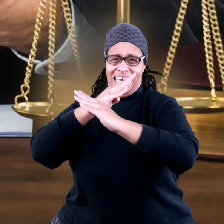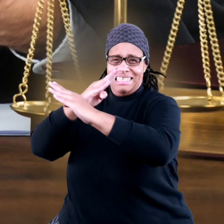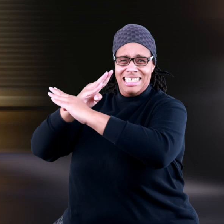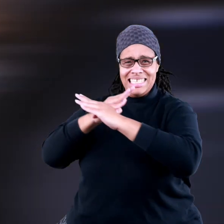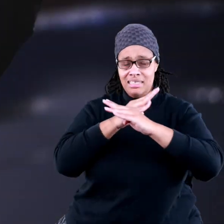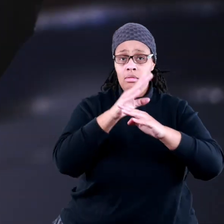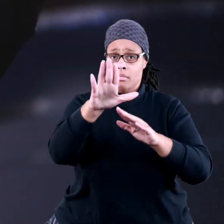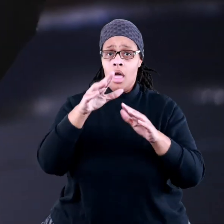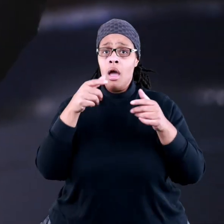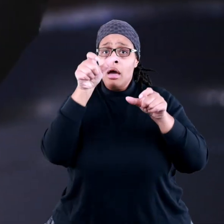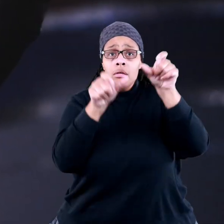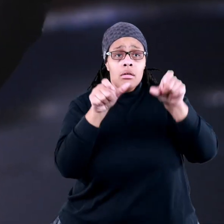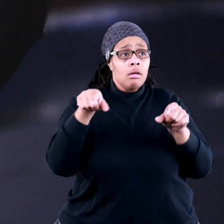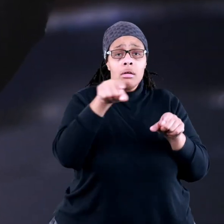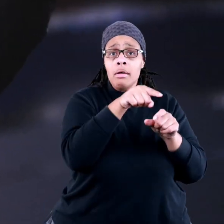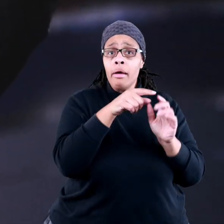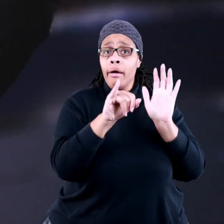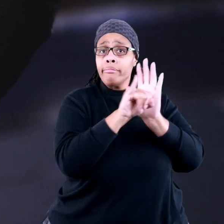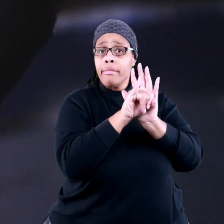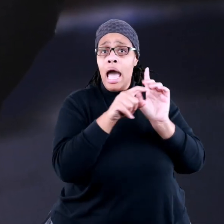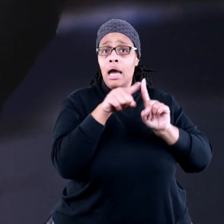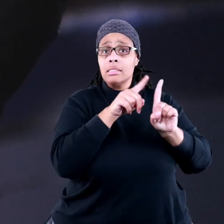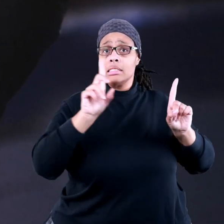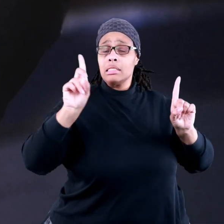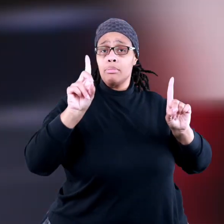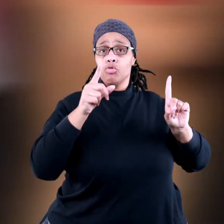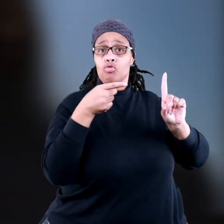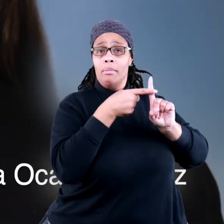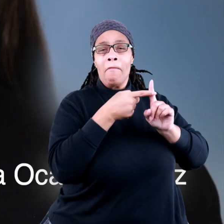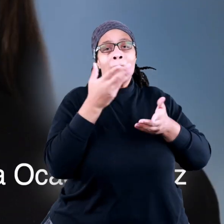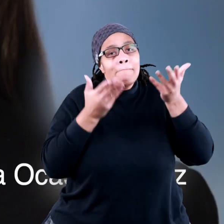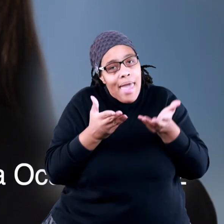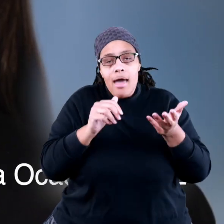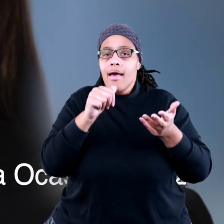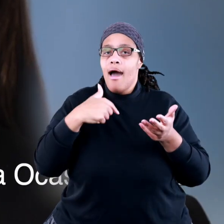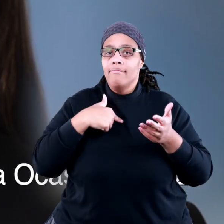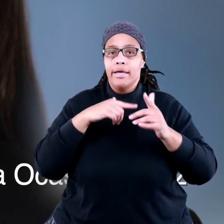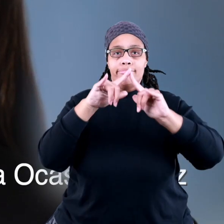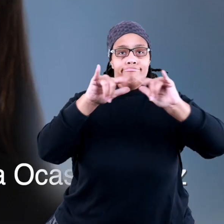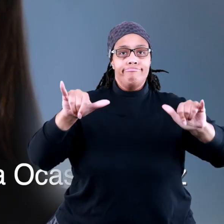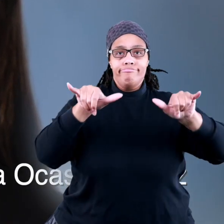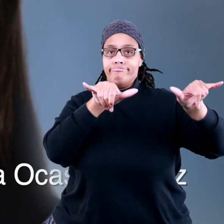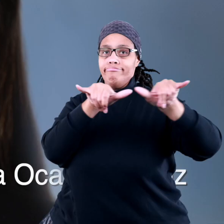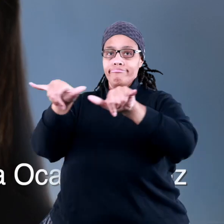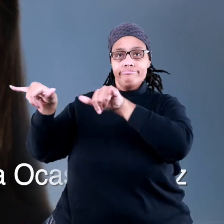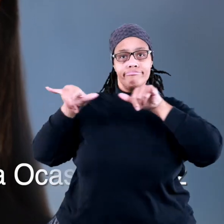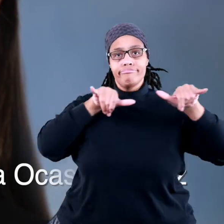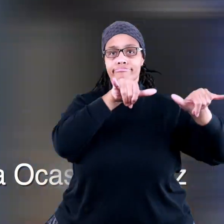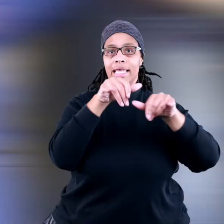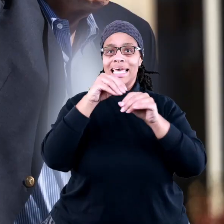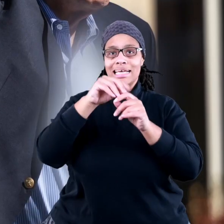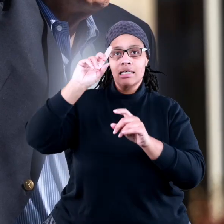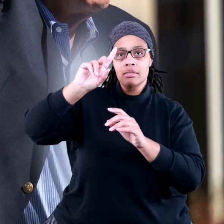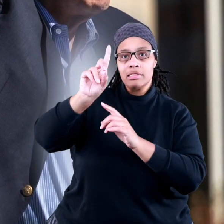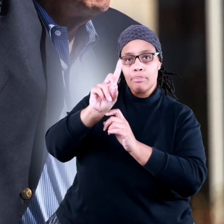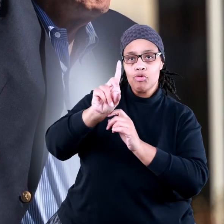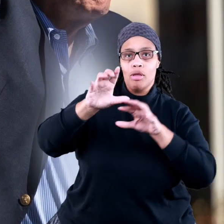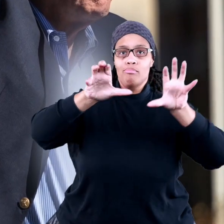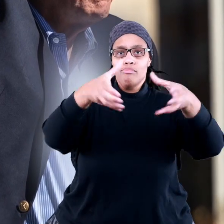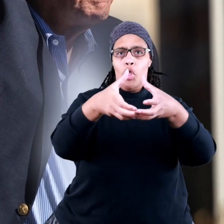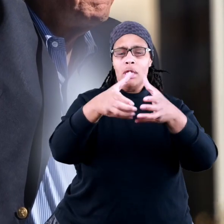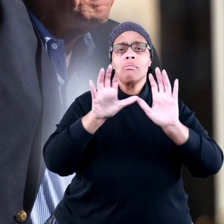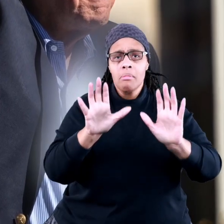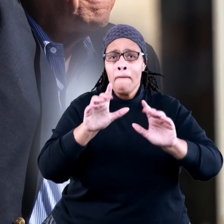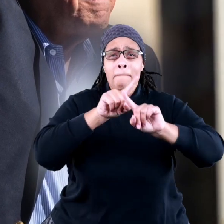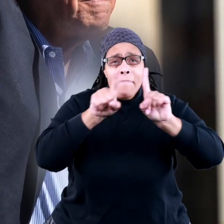corruption. While every person who identifies as a Democrat may not have the same beliefs as everyone else in the Democratic